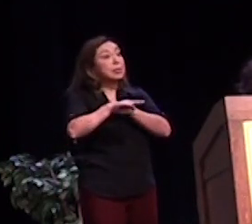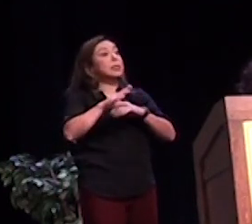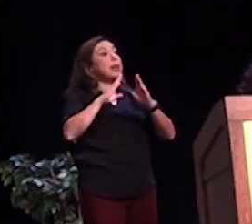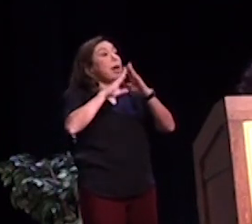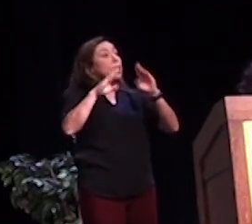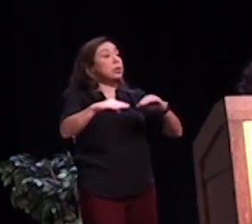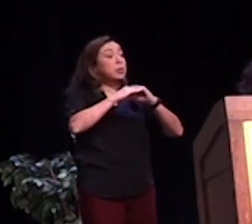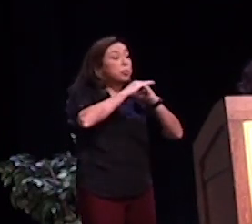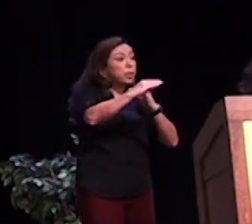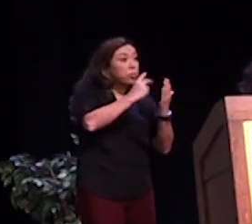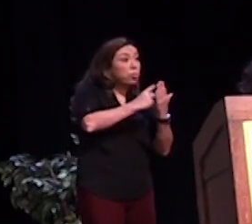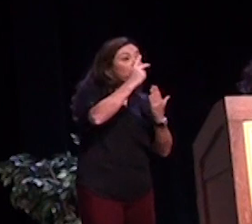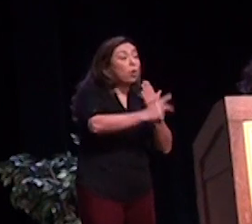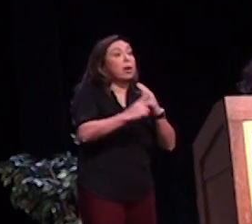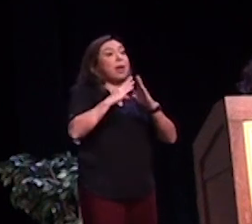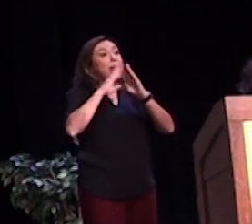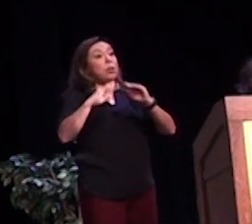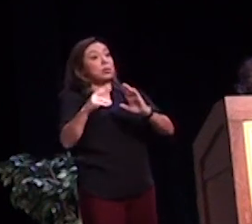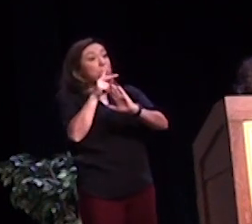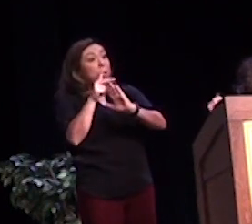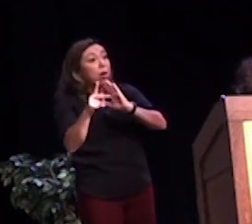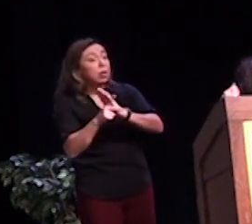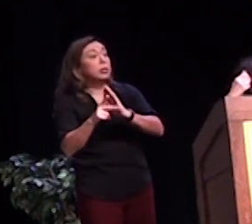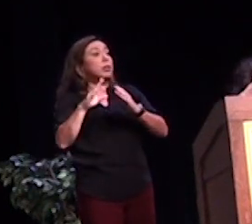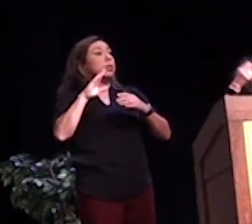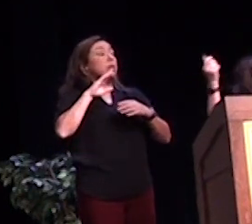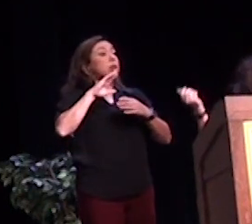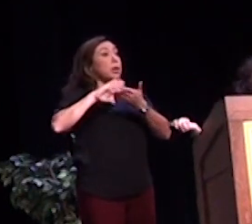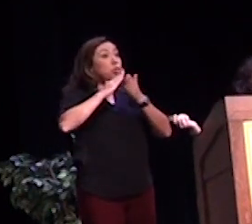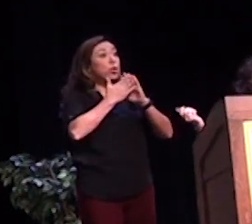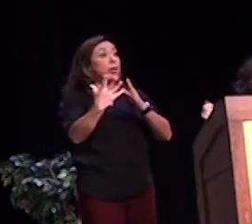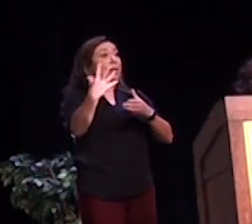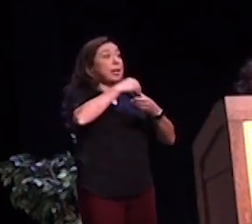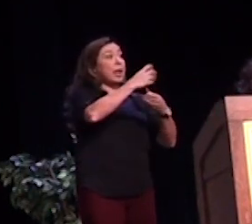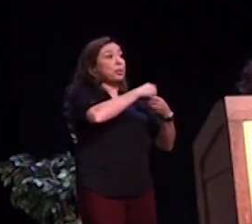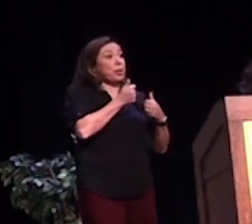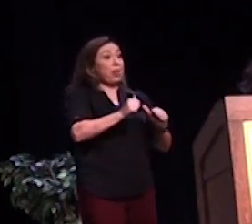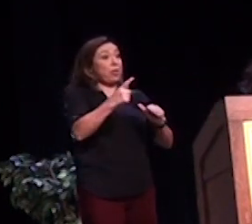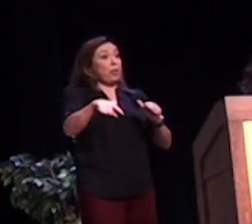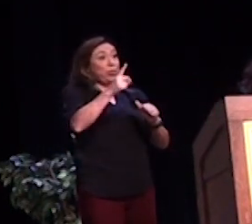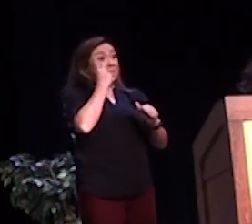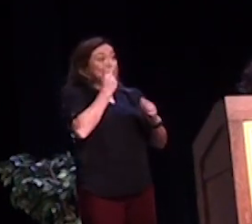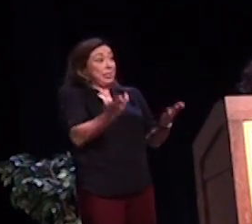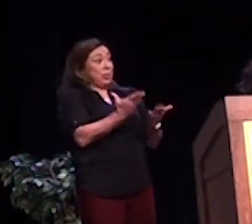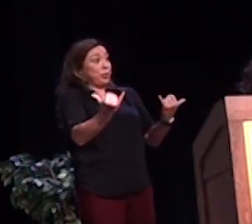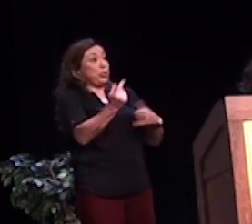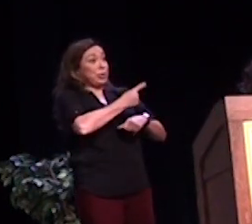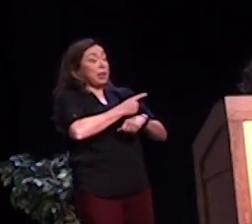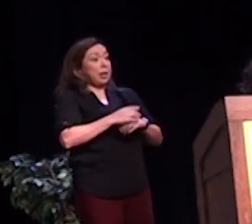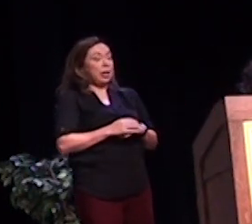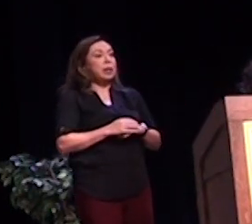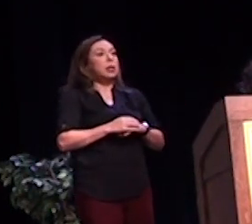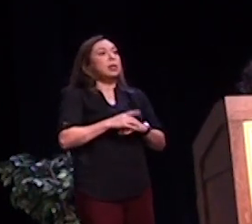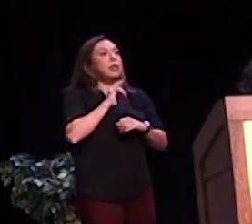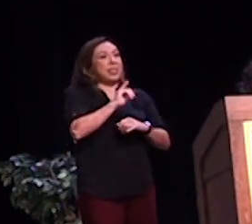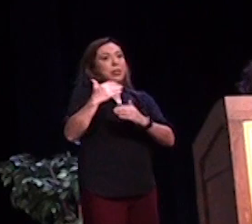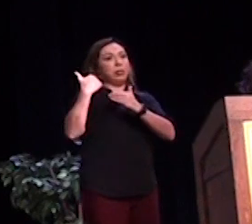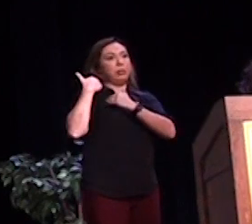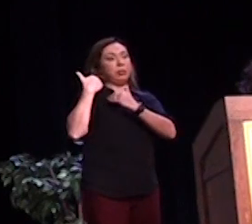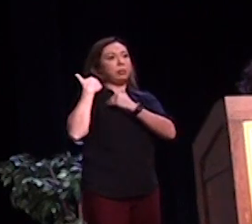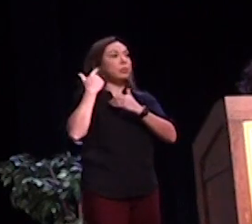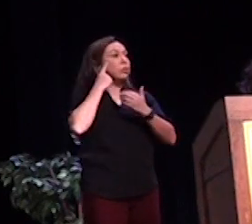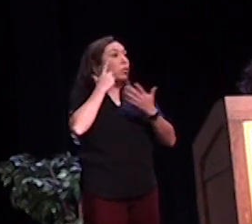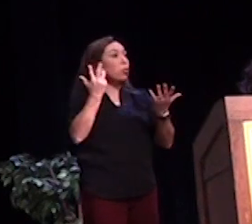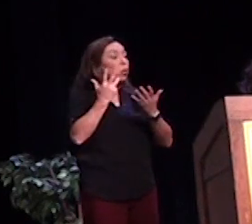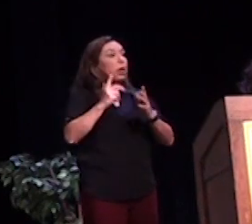programs, housing policy, and the department's community engagement efforts that you all see here today. The department is responsible for